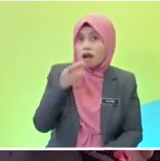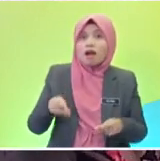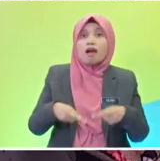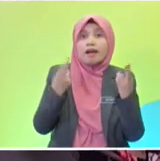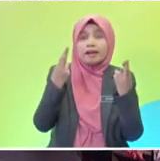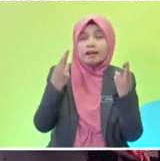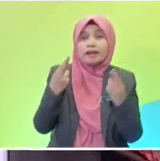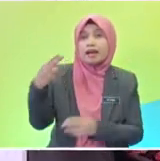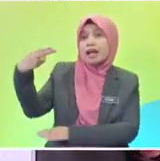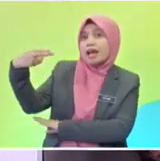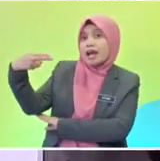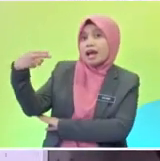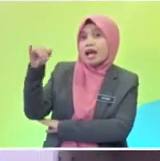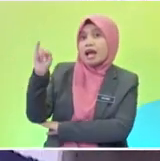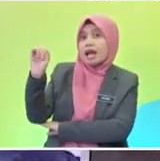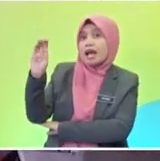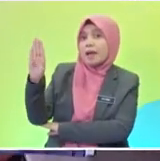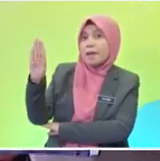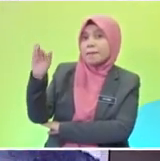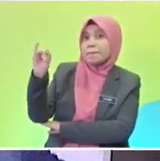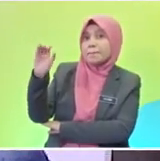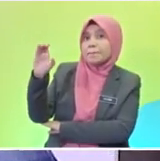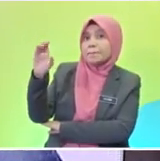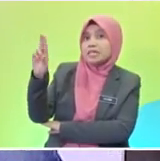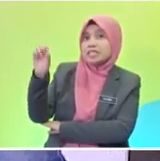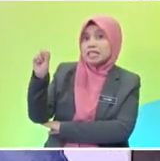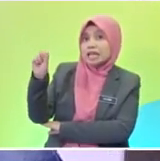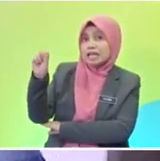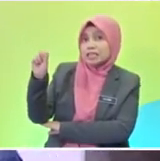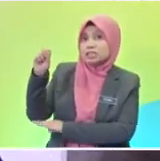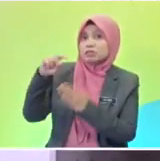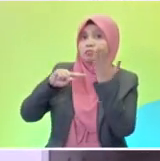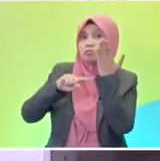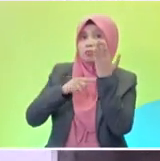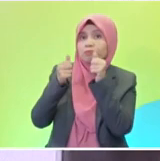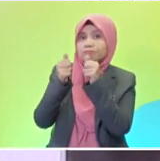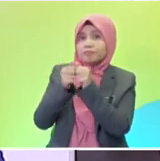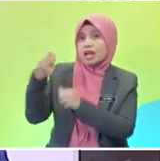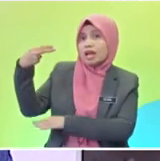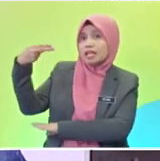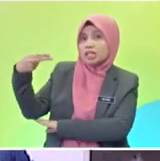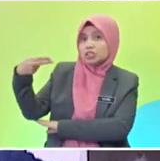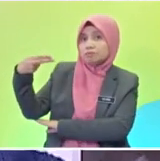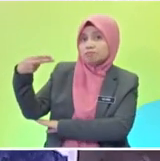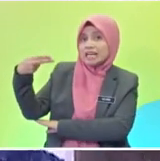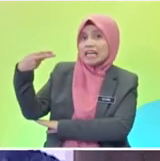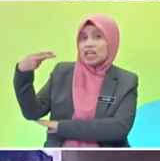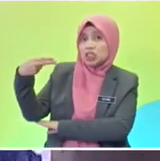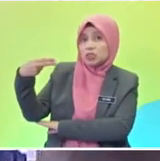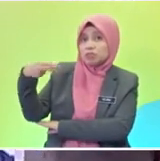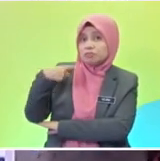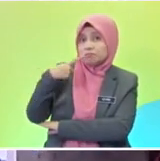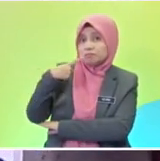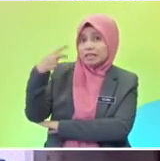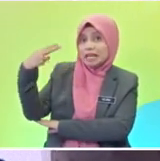Hibiscus. So the hibiscus starts with the letter H. Okay. Hibiscus.